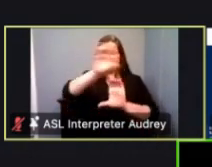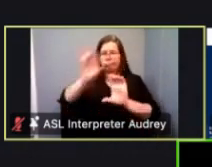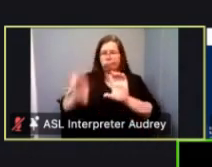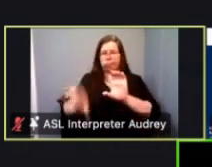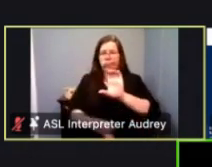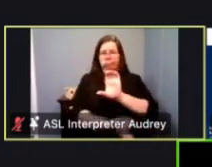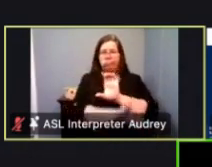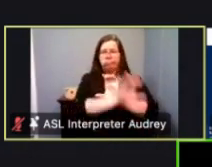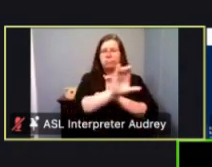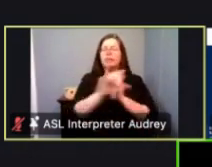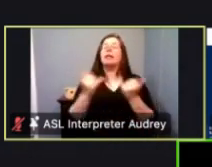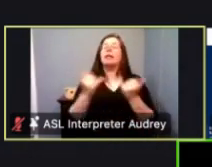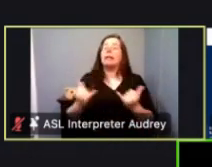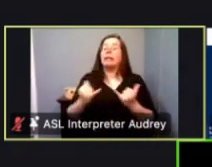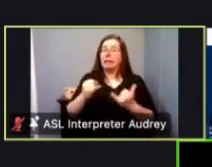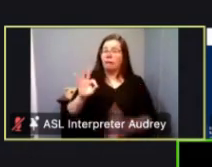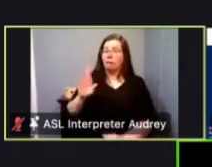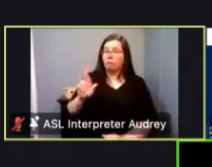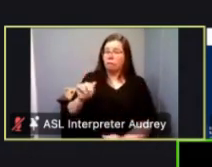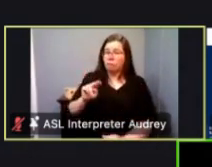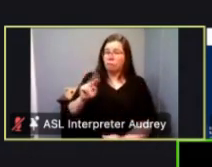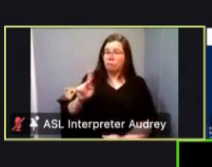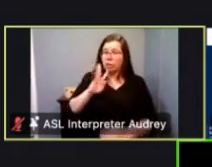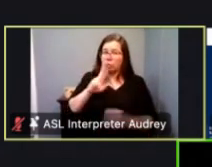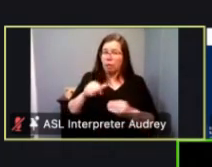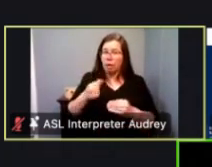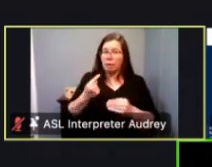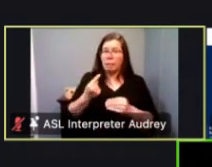Now Frank will talk to us about the facets of life.